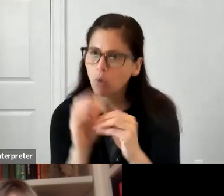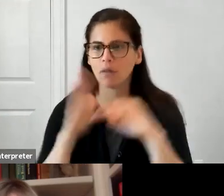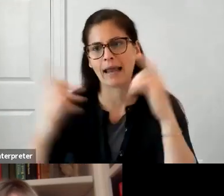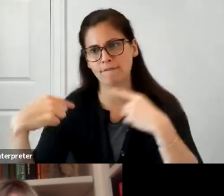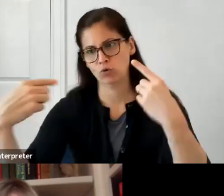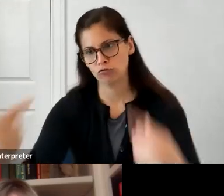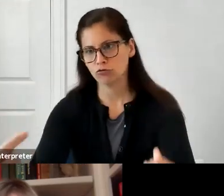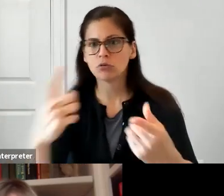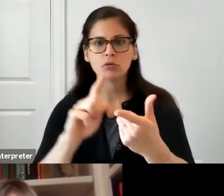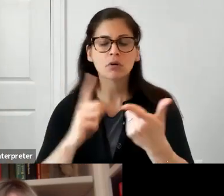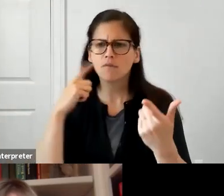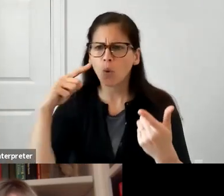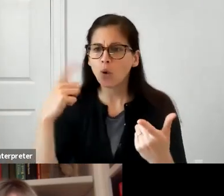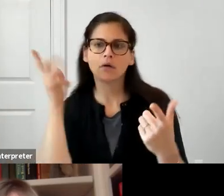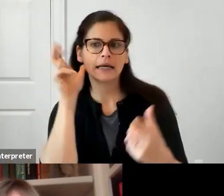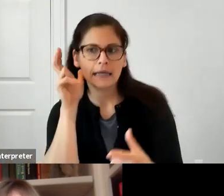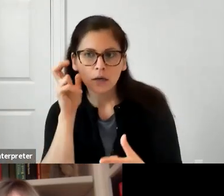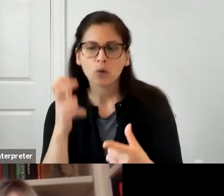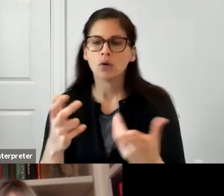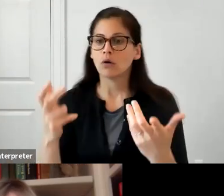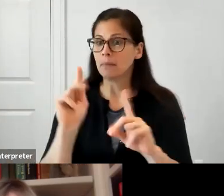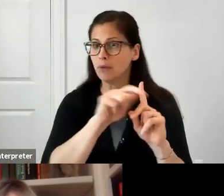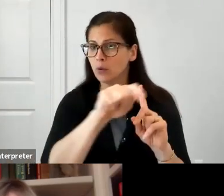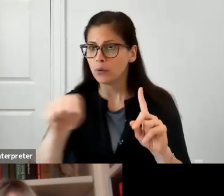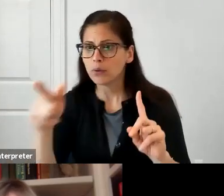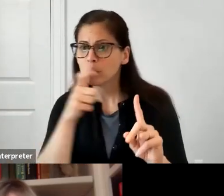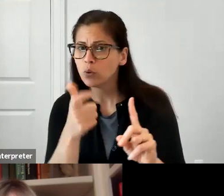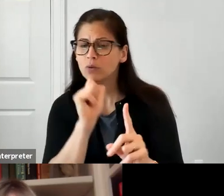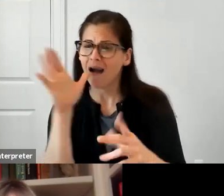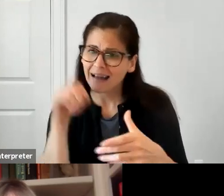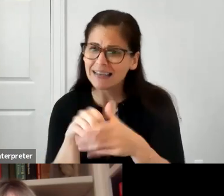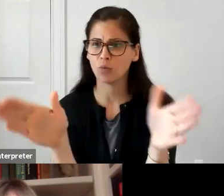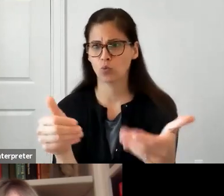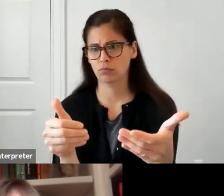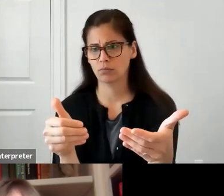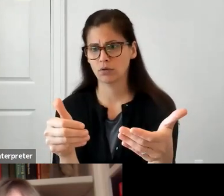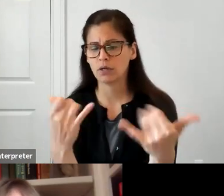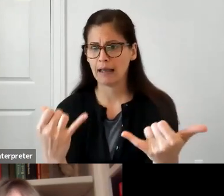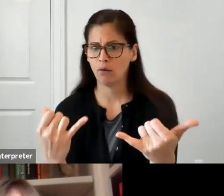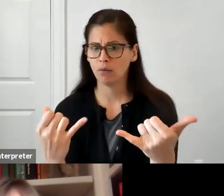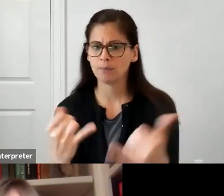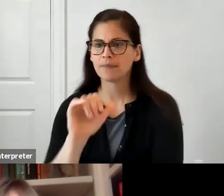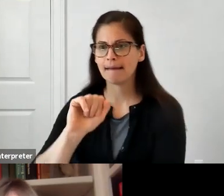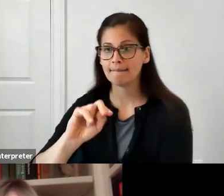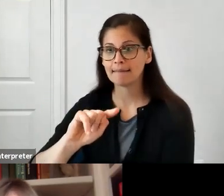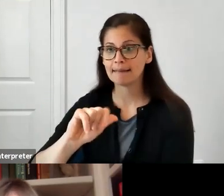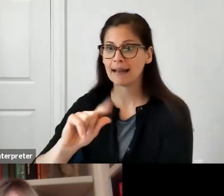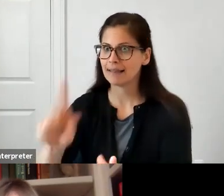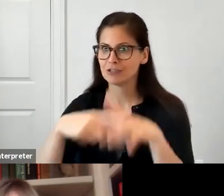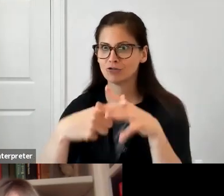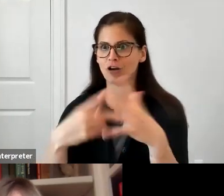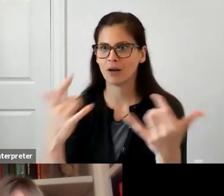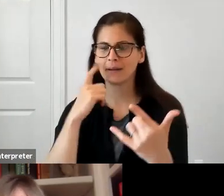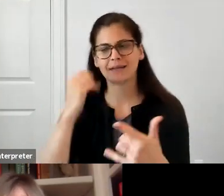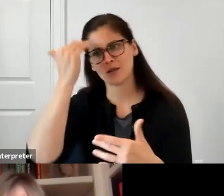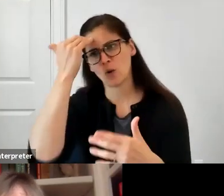to hear the voices who are not in the room. So let's get started, because I